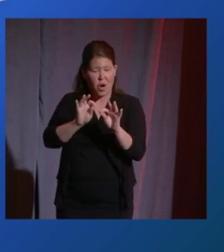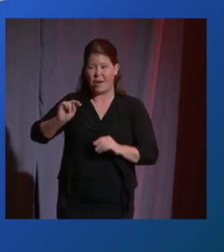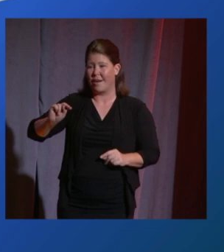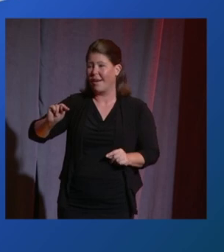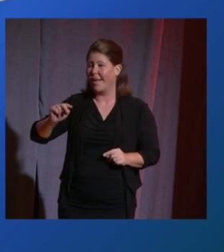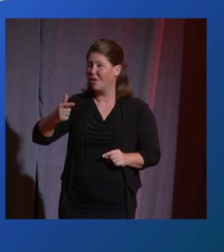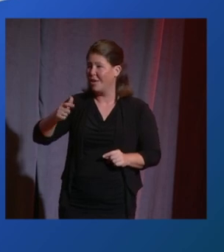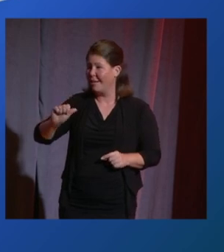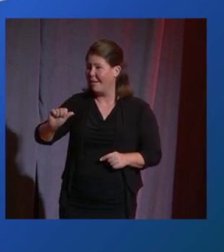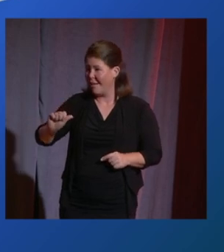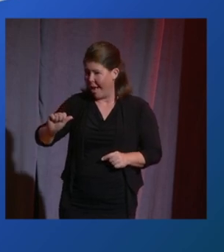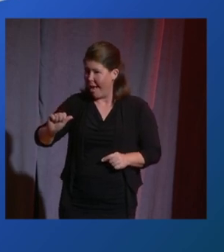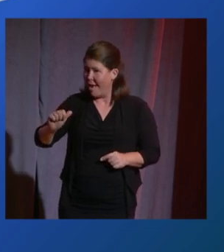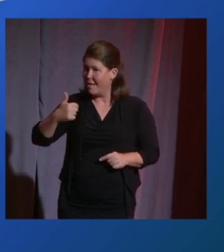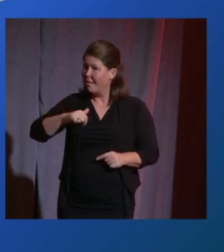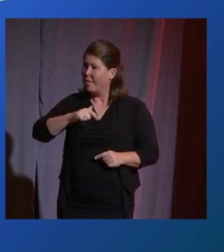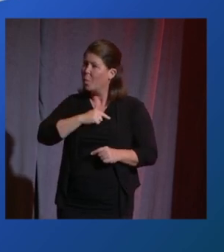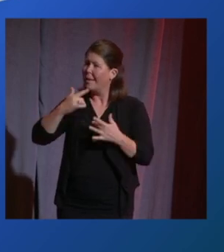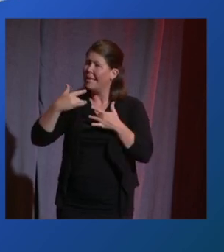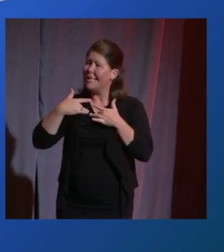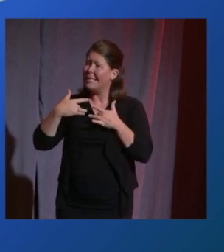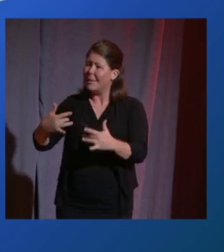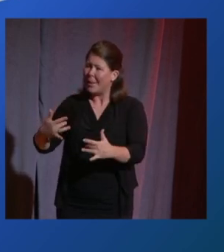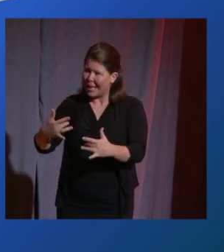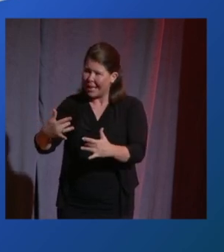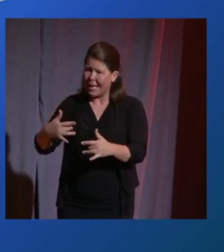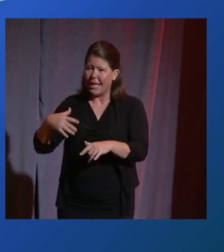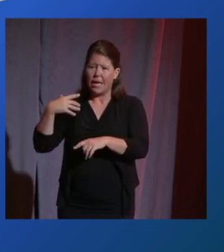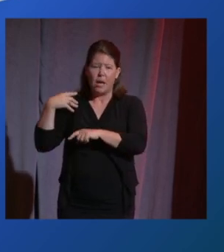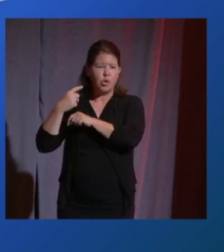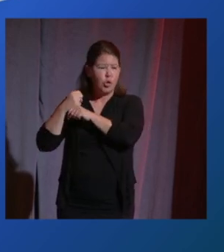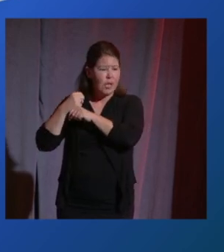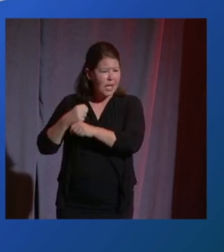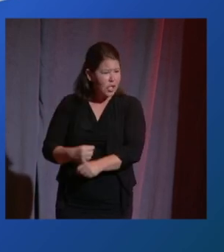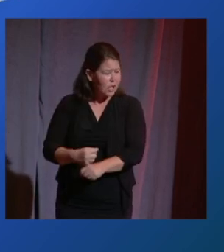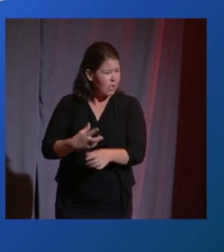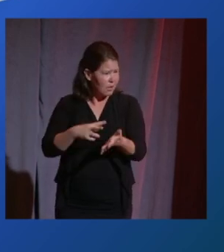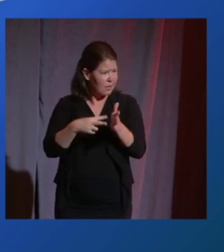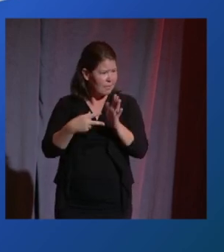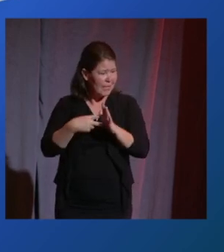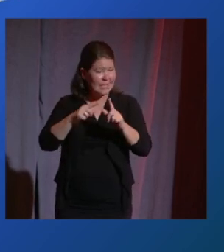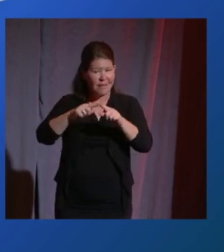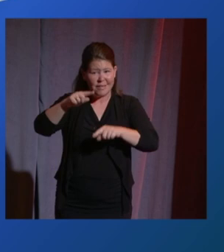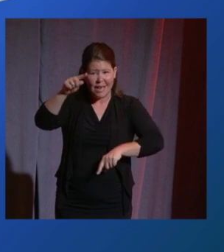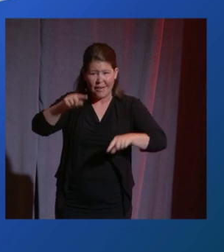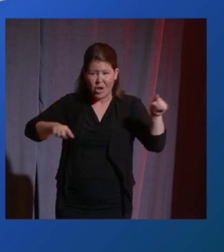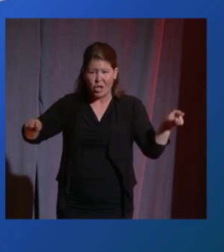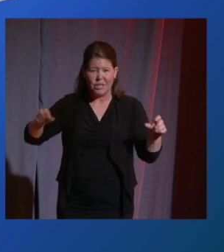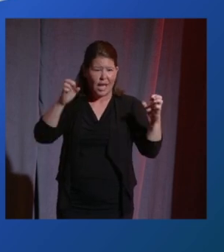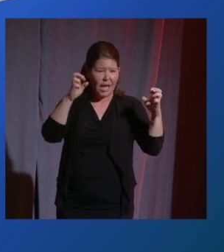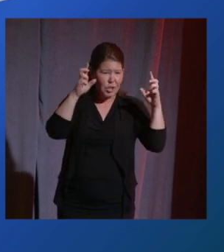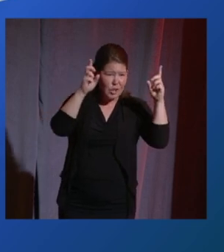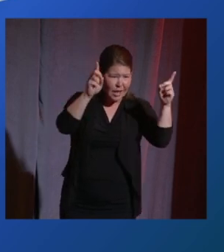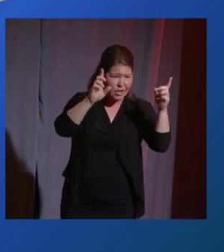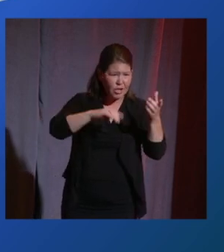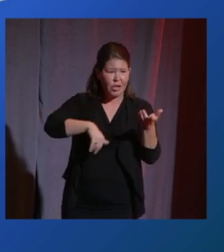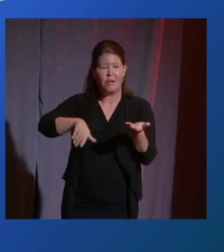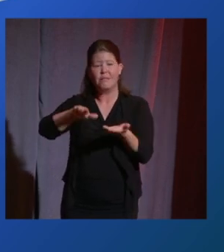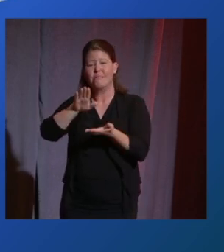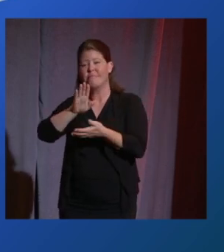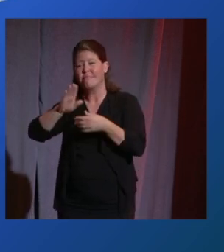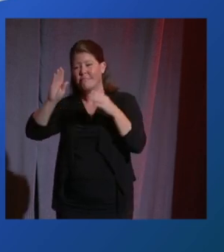we typically and traditionally have hired from diverse educational and professional backgrounds uh we have an